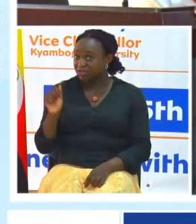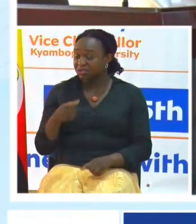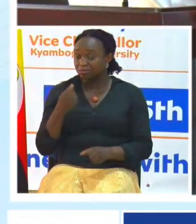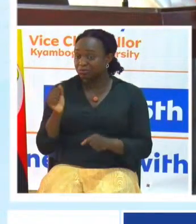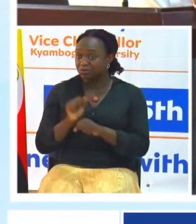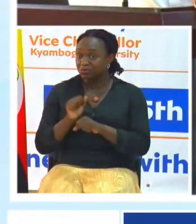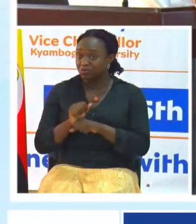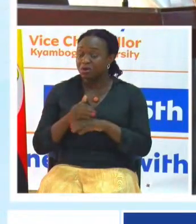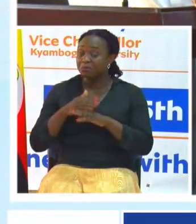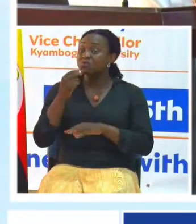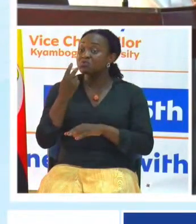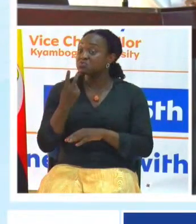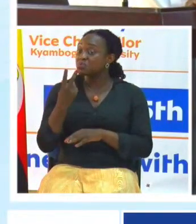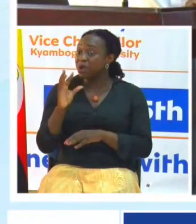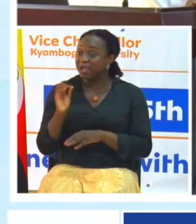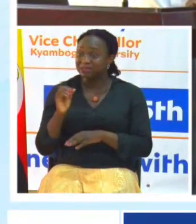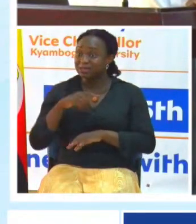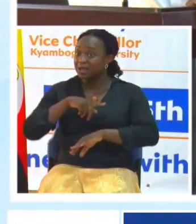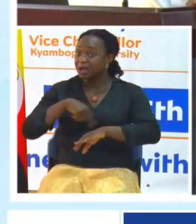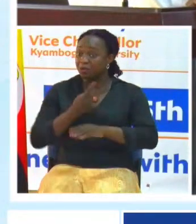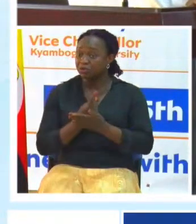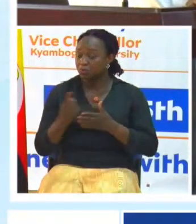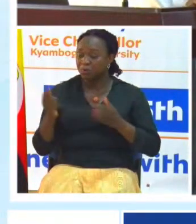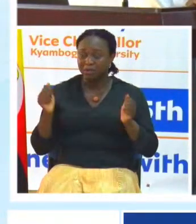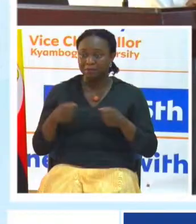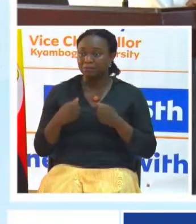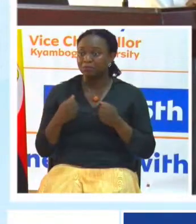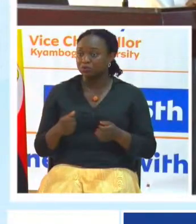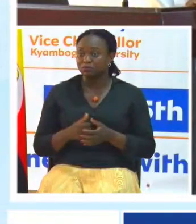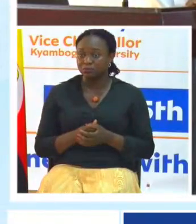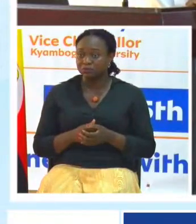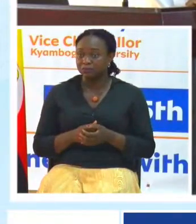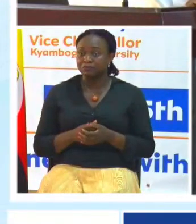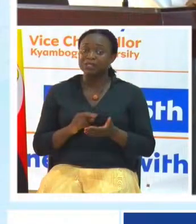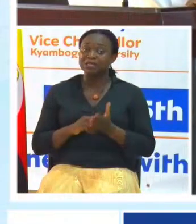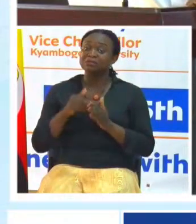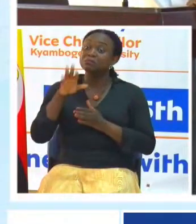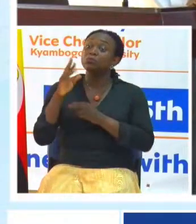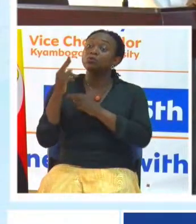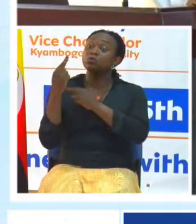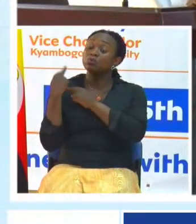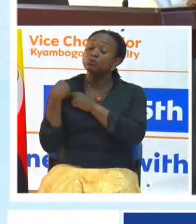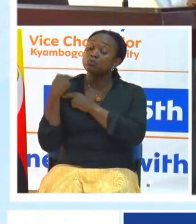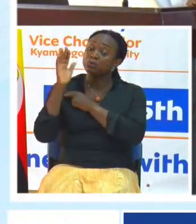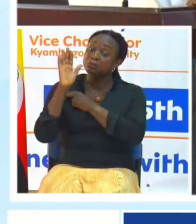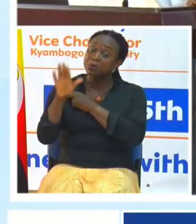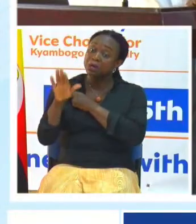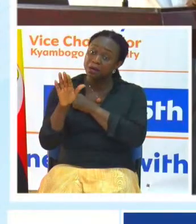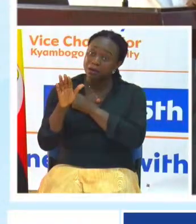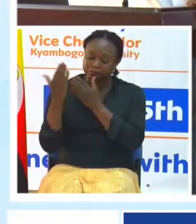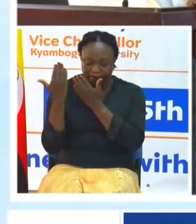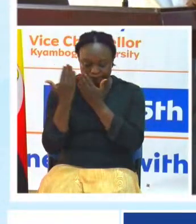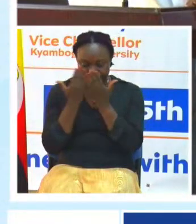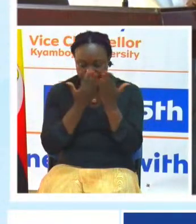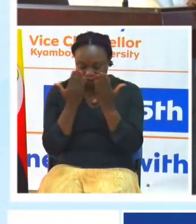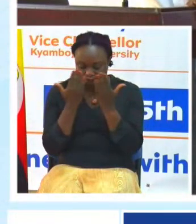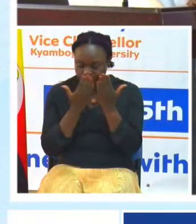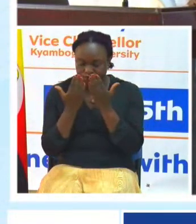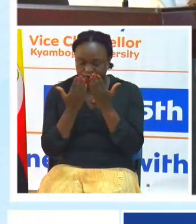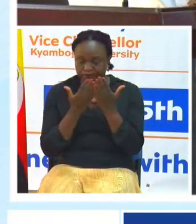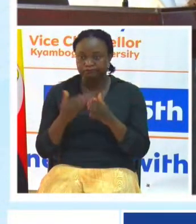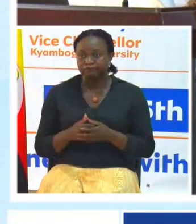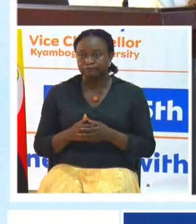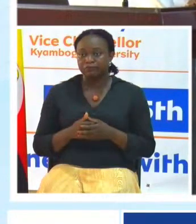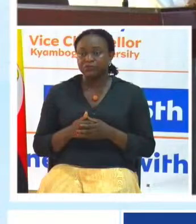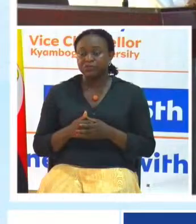than 20 hours or 15 hours per week, meaning that your main role in the United States is to study, but through